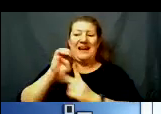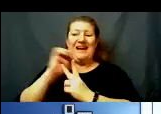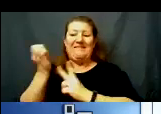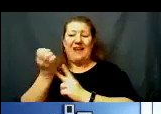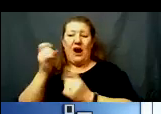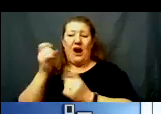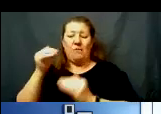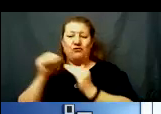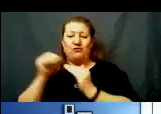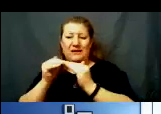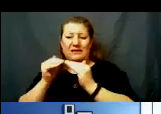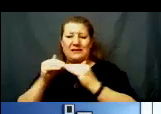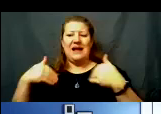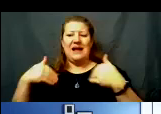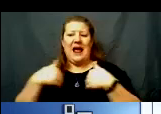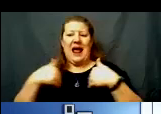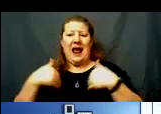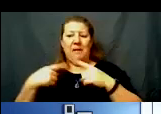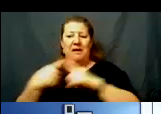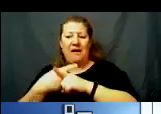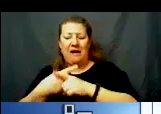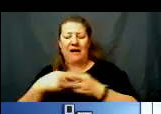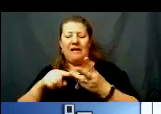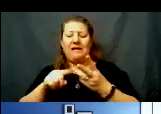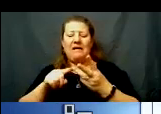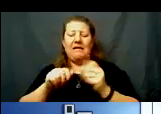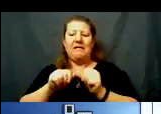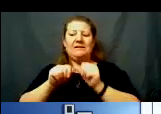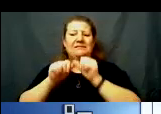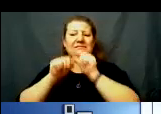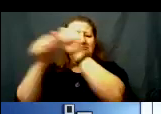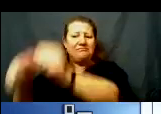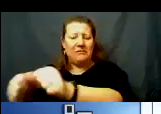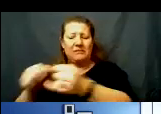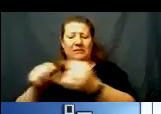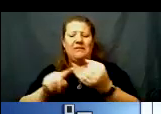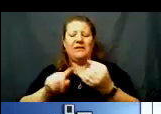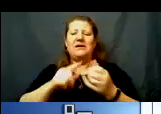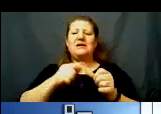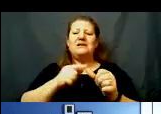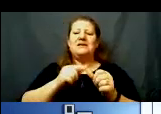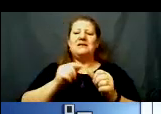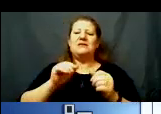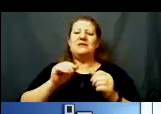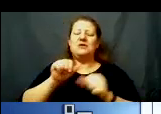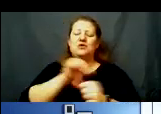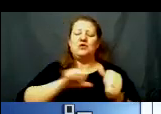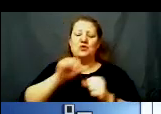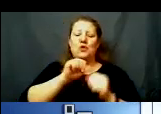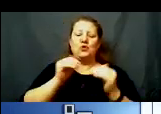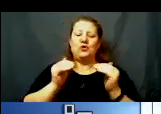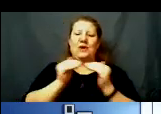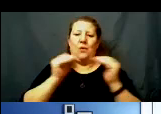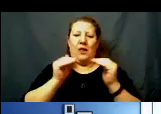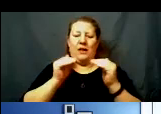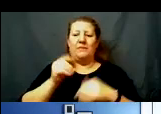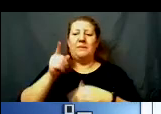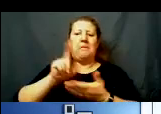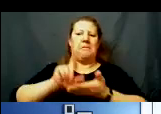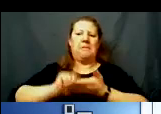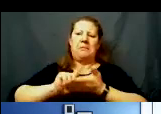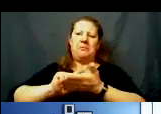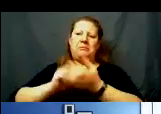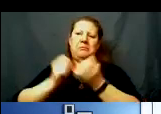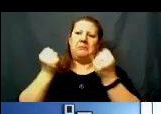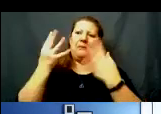conflicts, sustainability, and social inequality. He has published a number of works, numerous